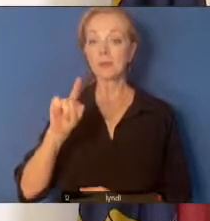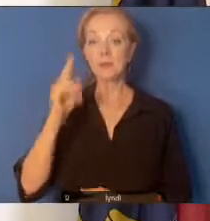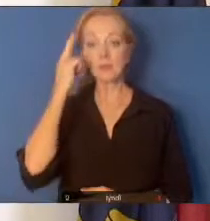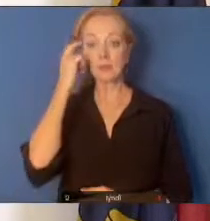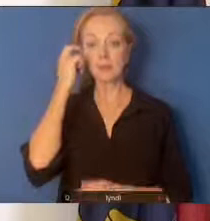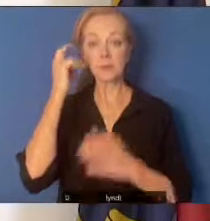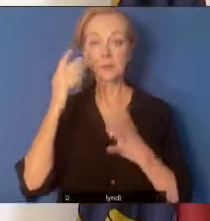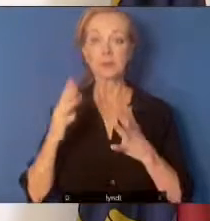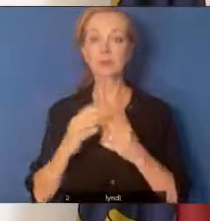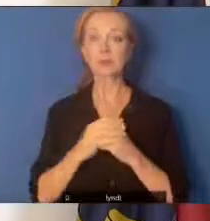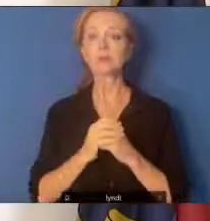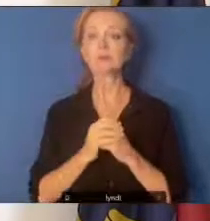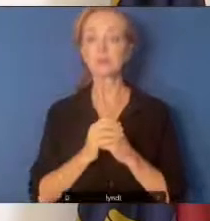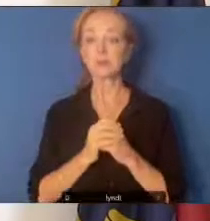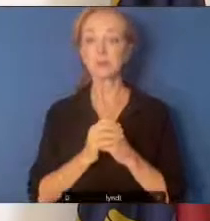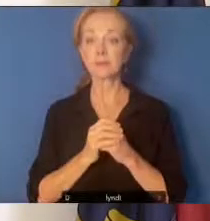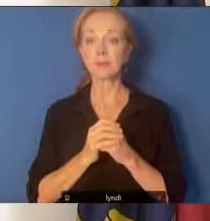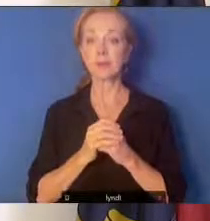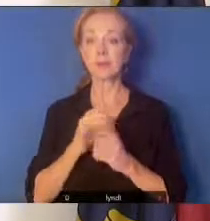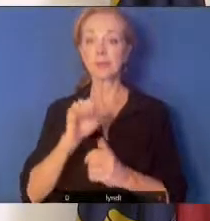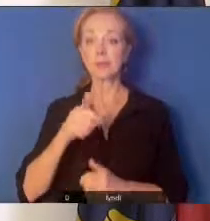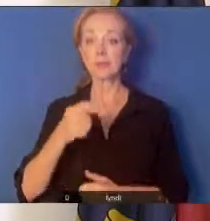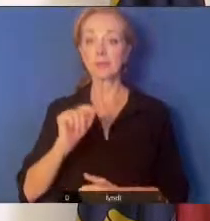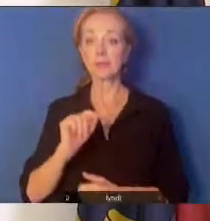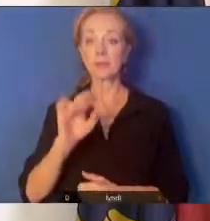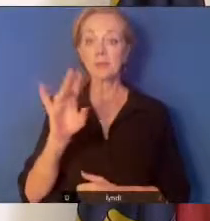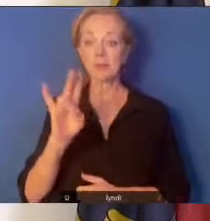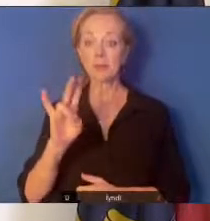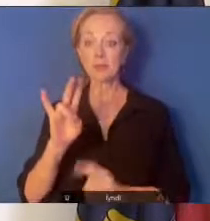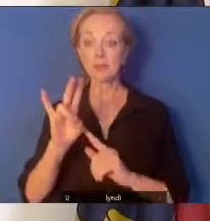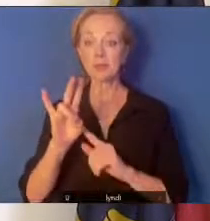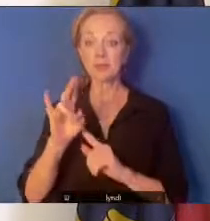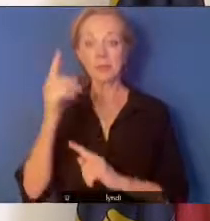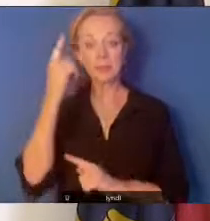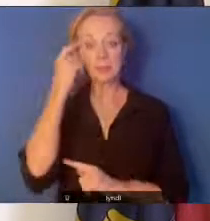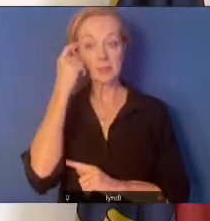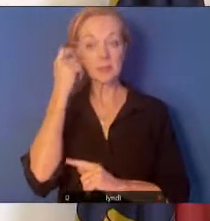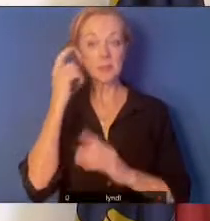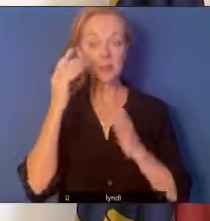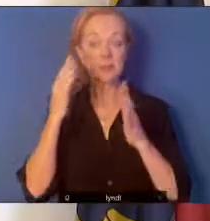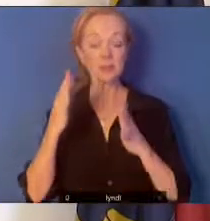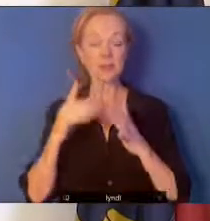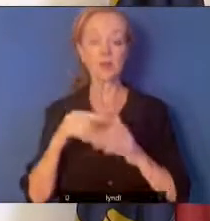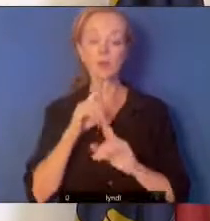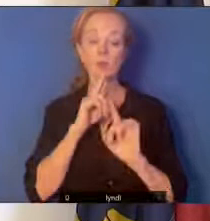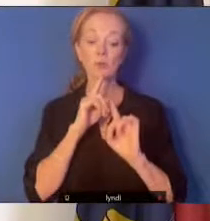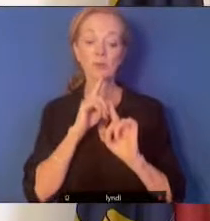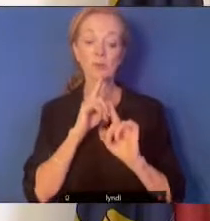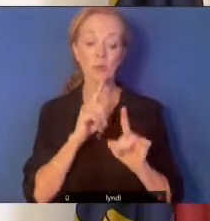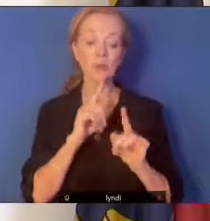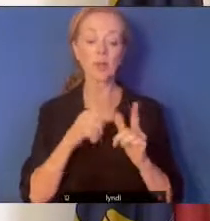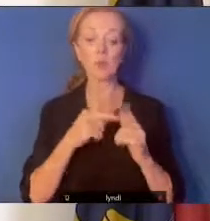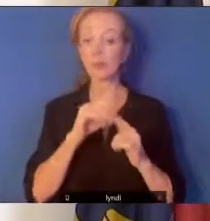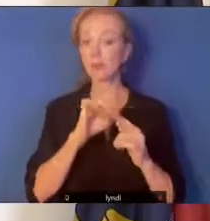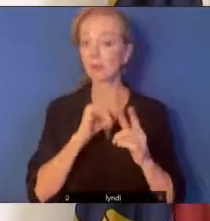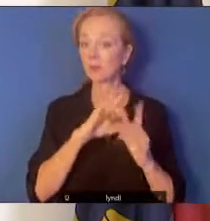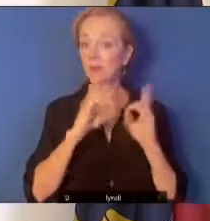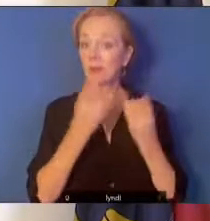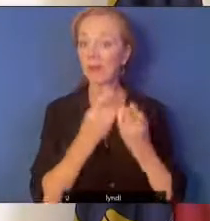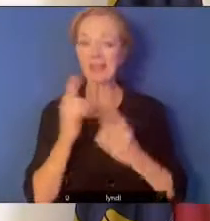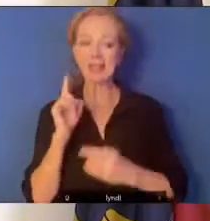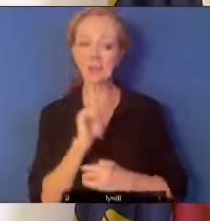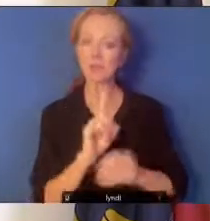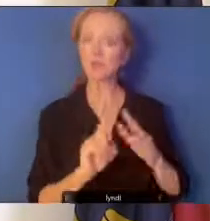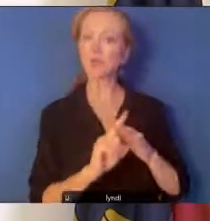cases. On September 7th, the suspect responded to the Metro Division team office, where he wanted to report